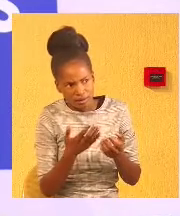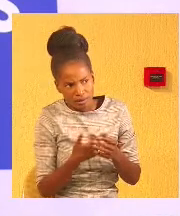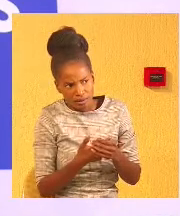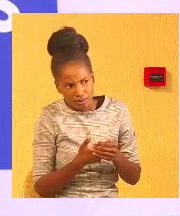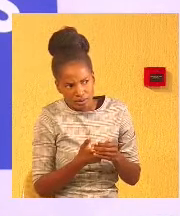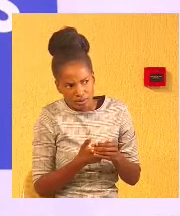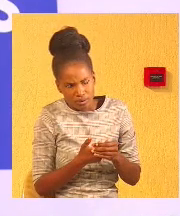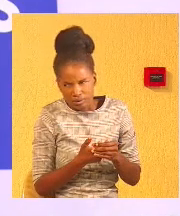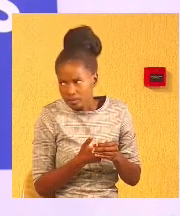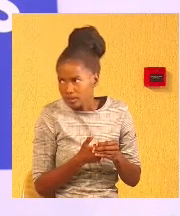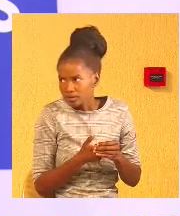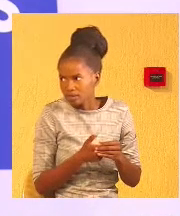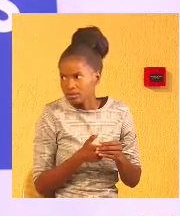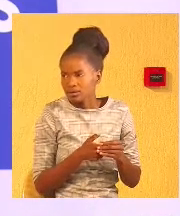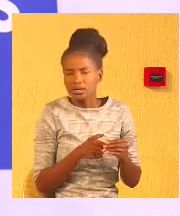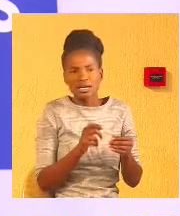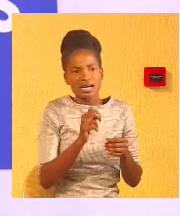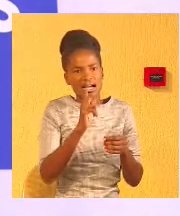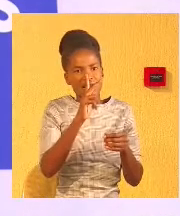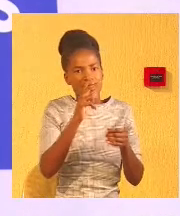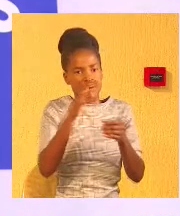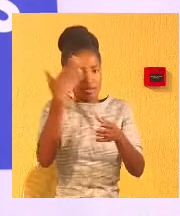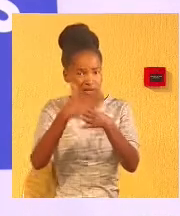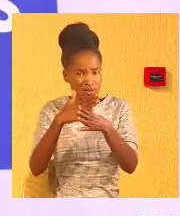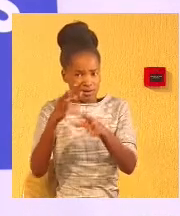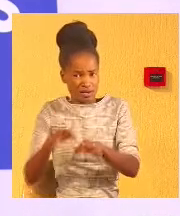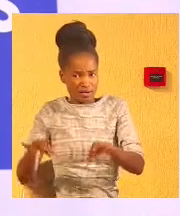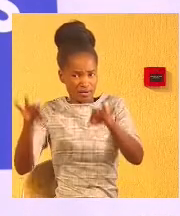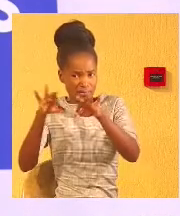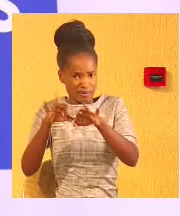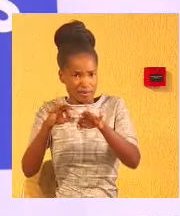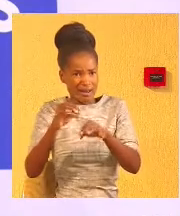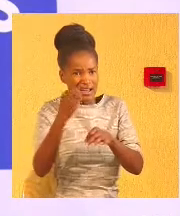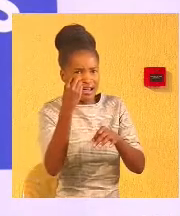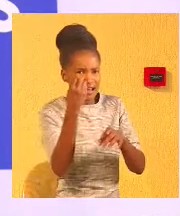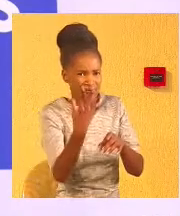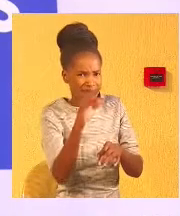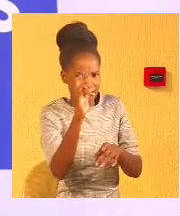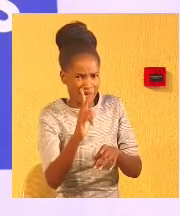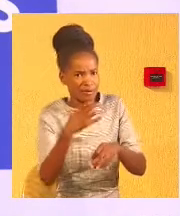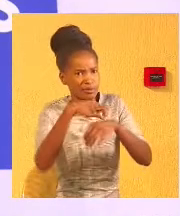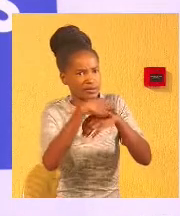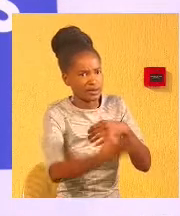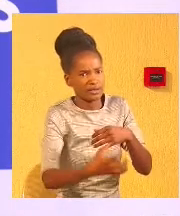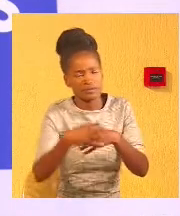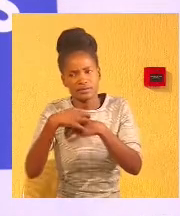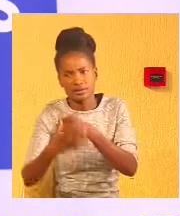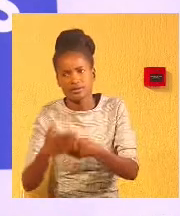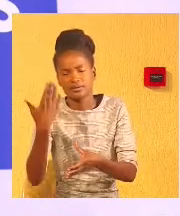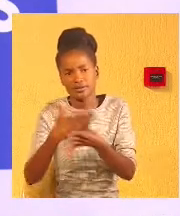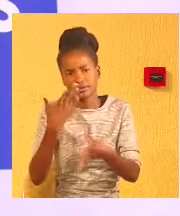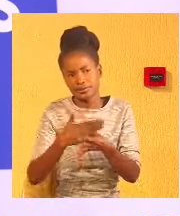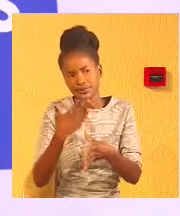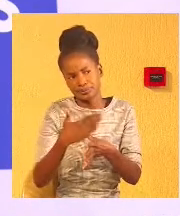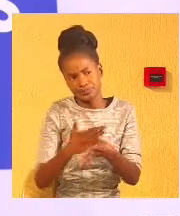know maybe how many jobs have been affected so far since this started? The second one is just a question that I got from one